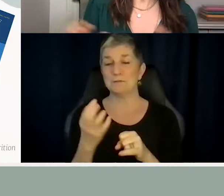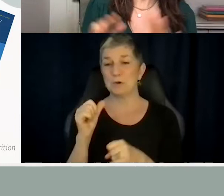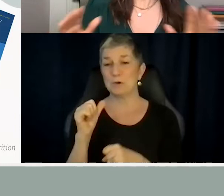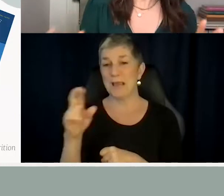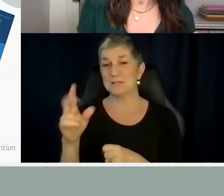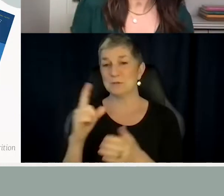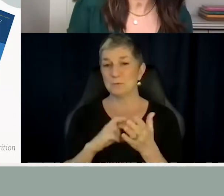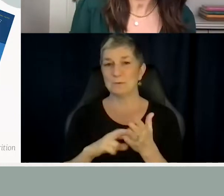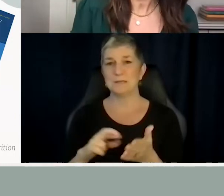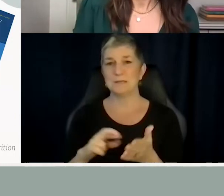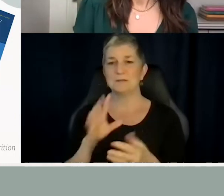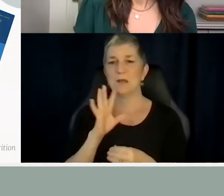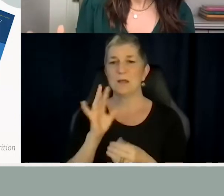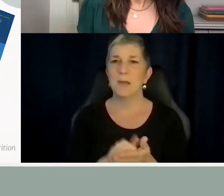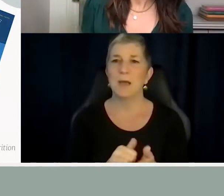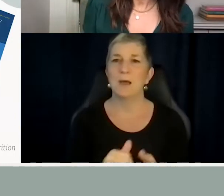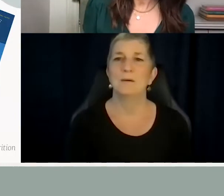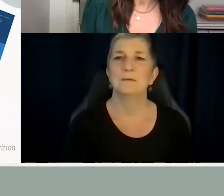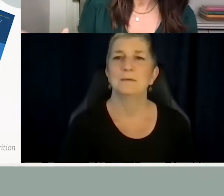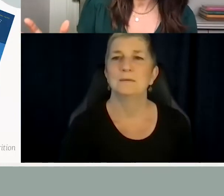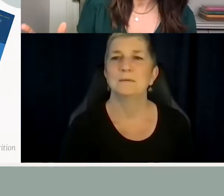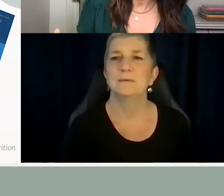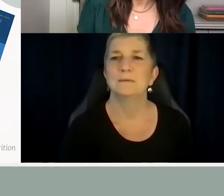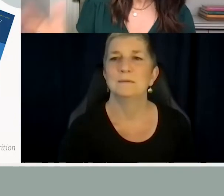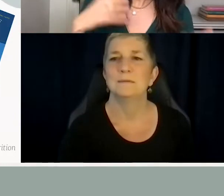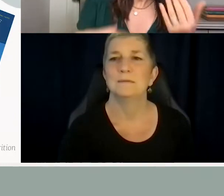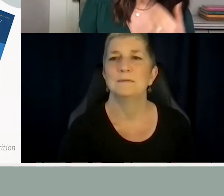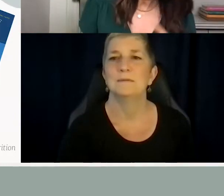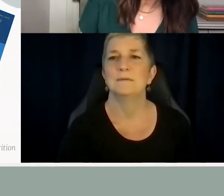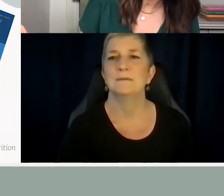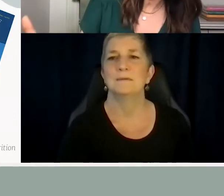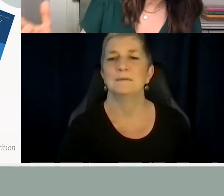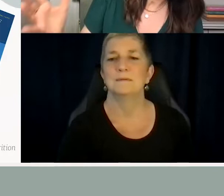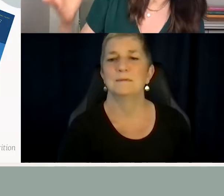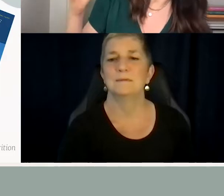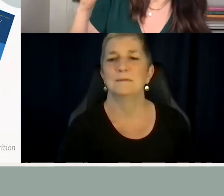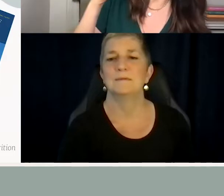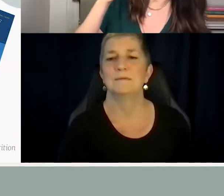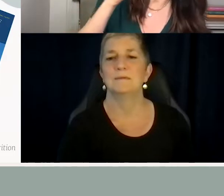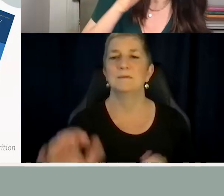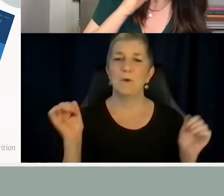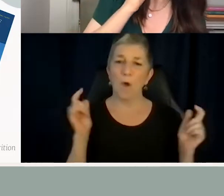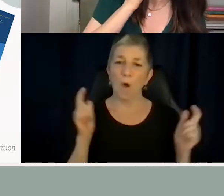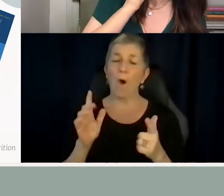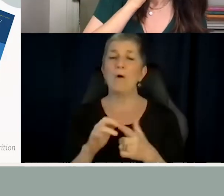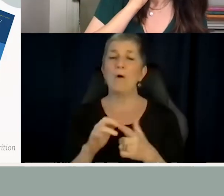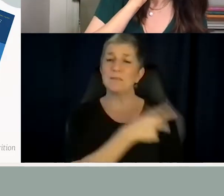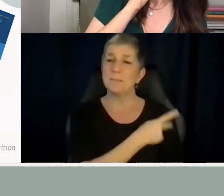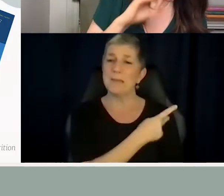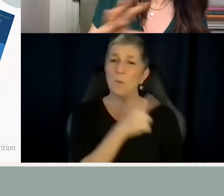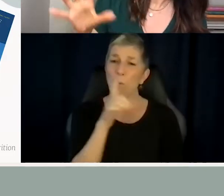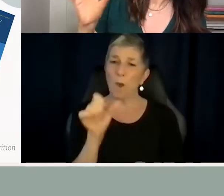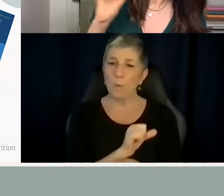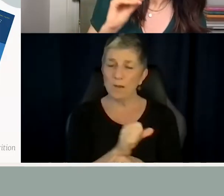of Cancer Protection." I thought to myself, with all the oncology patients that I'm working with and